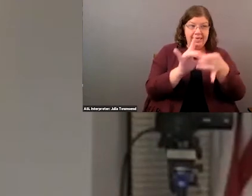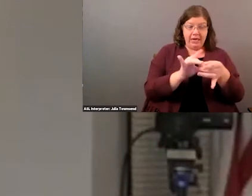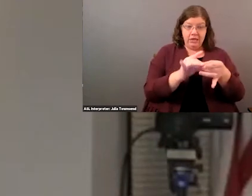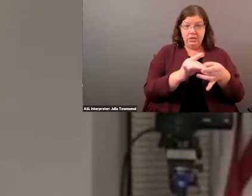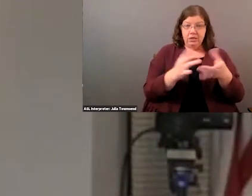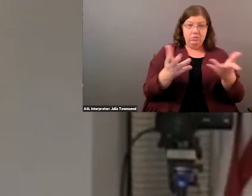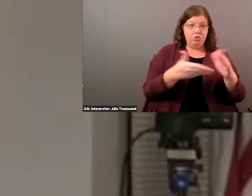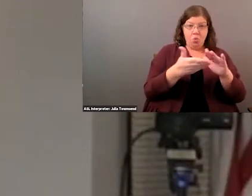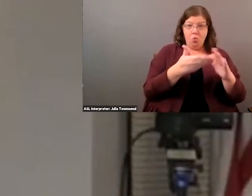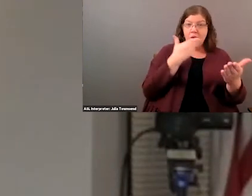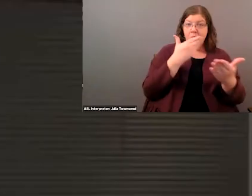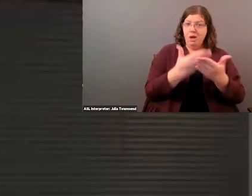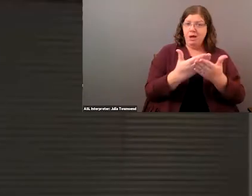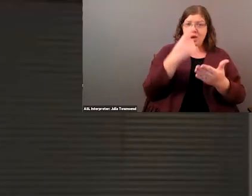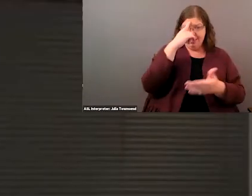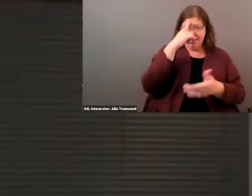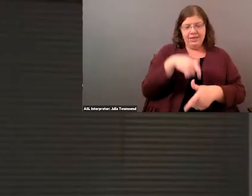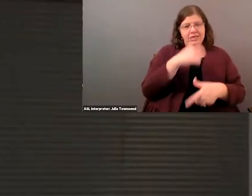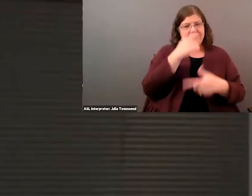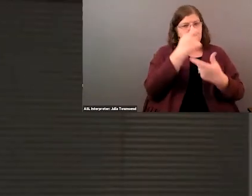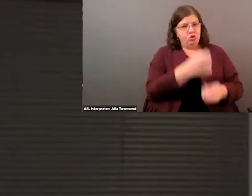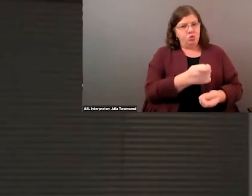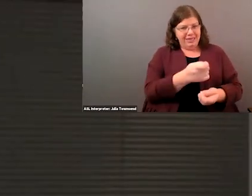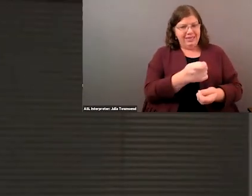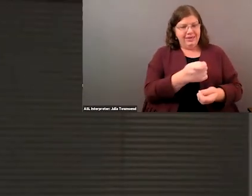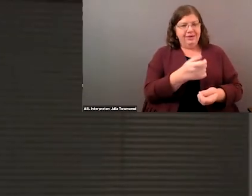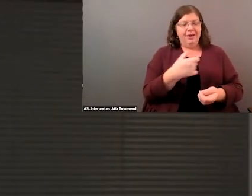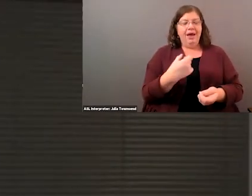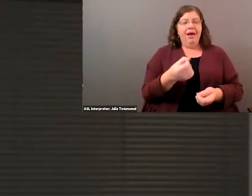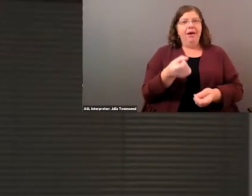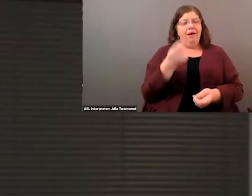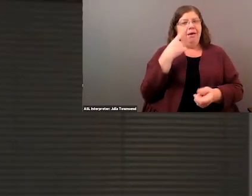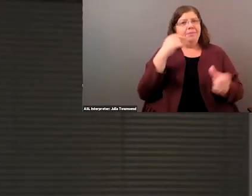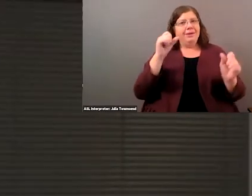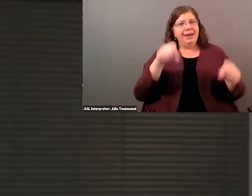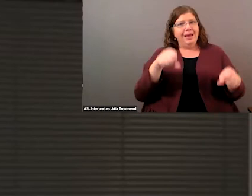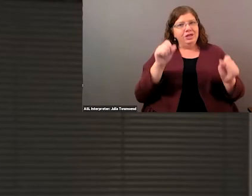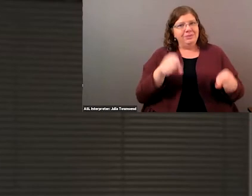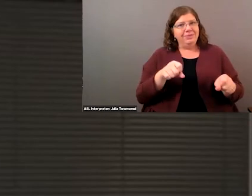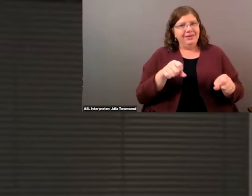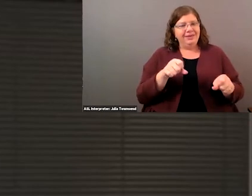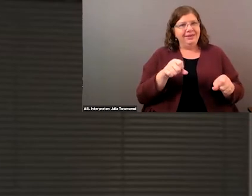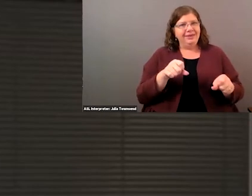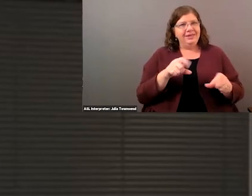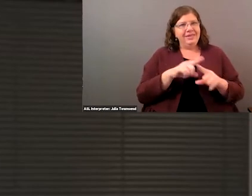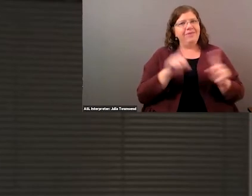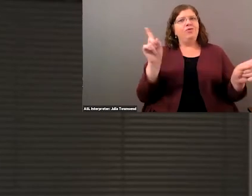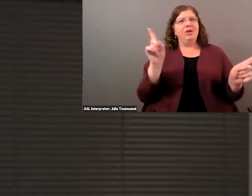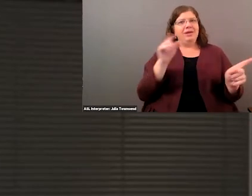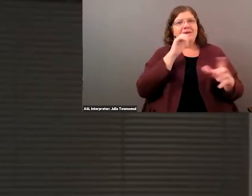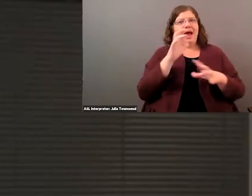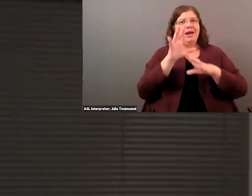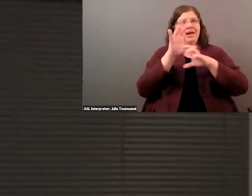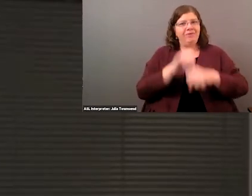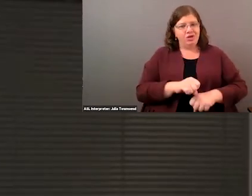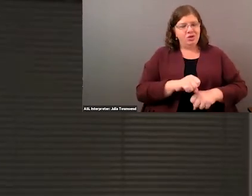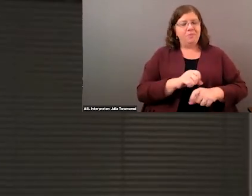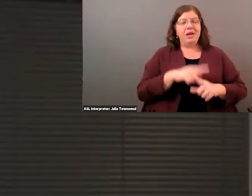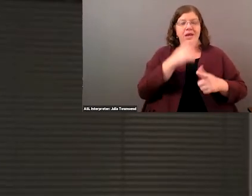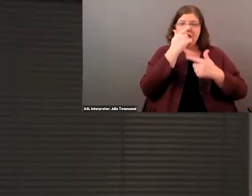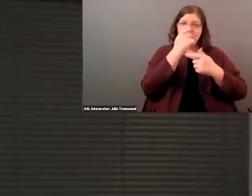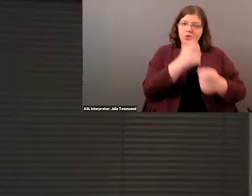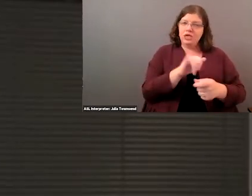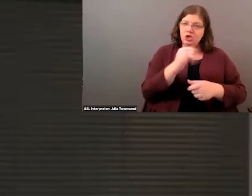potentially unconventional, but an intriguing job description. So as President Ford said, I wish you luck in finding the right person to fit that